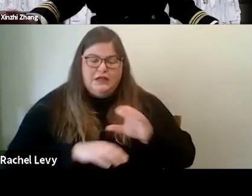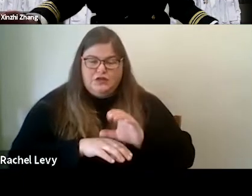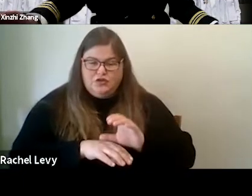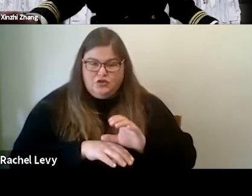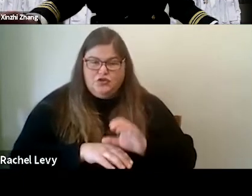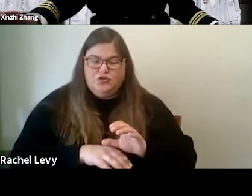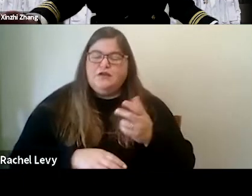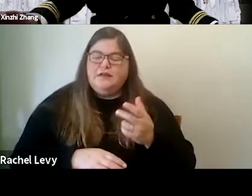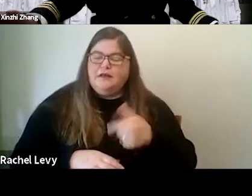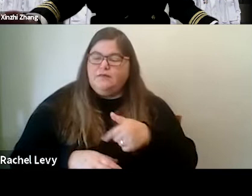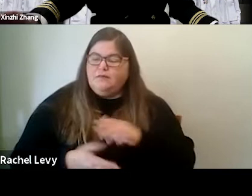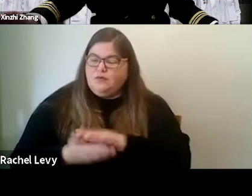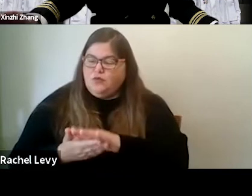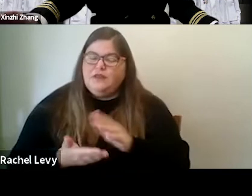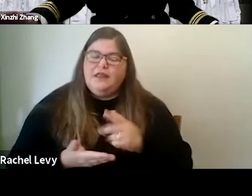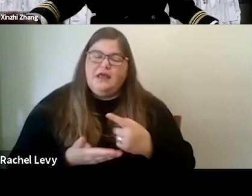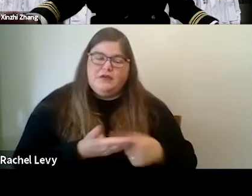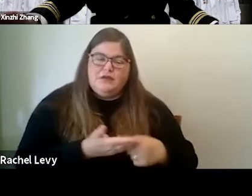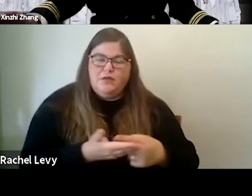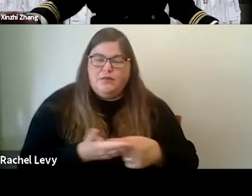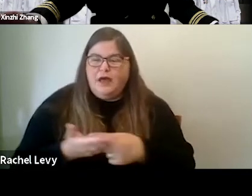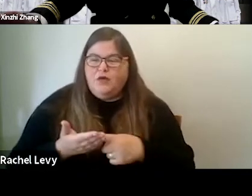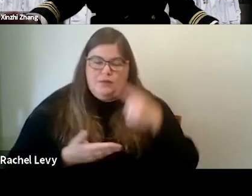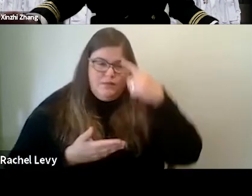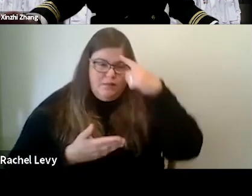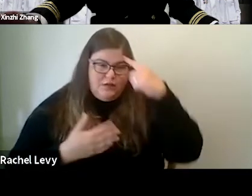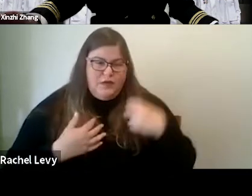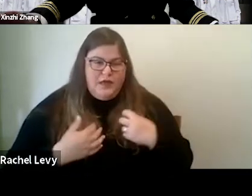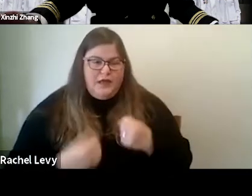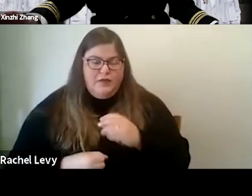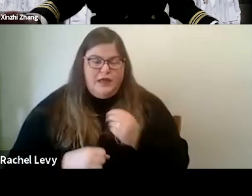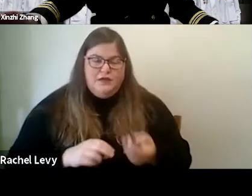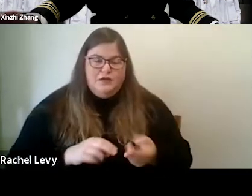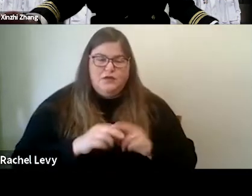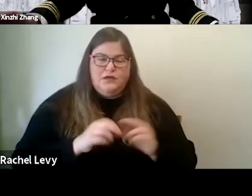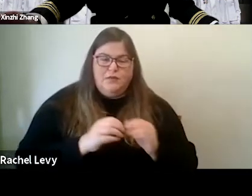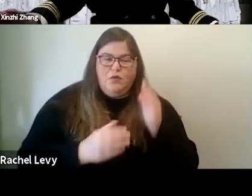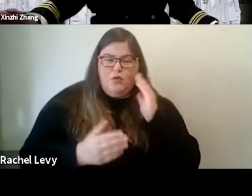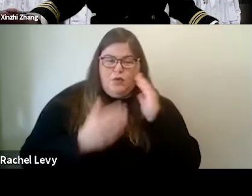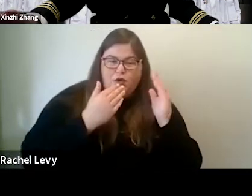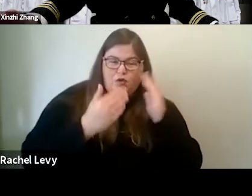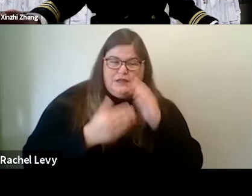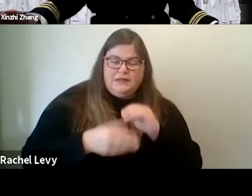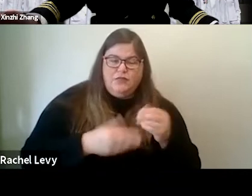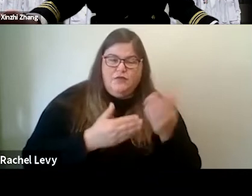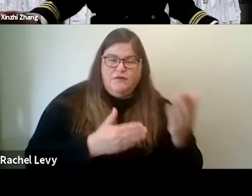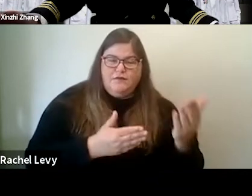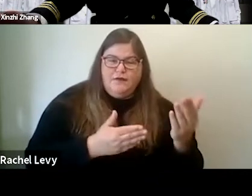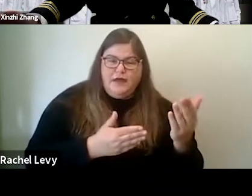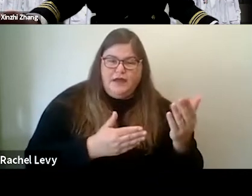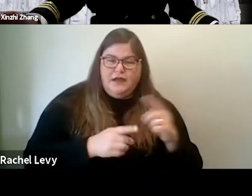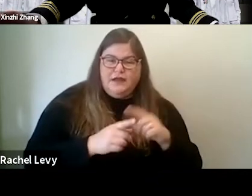mental health, increase awareness, and also provide methods, approach to address